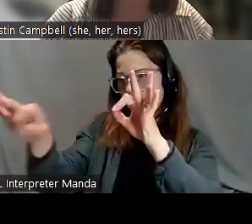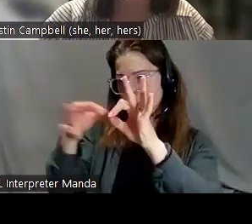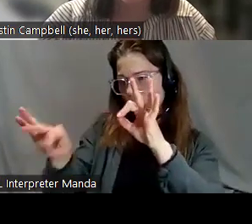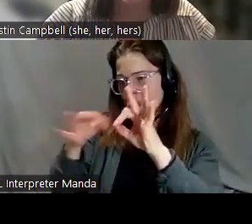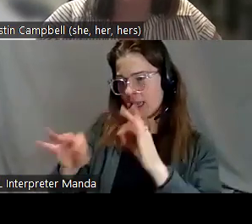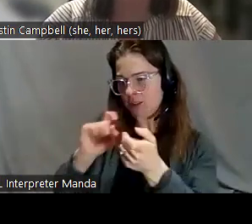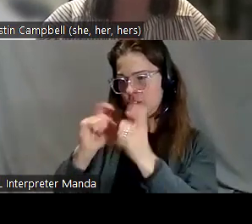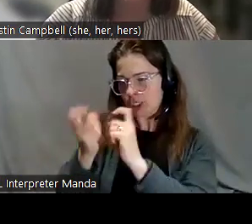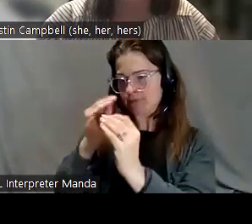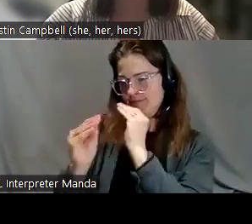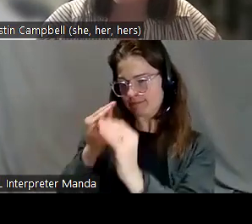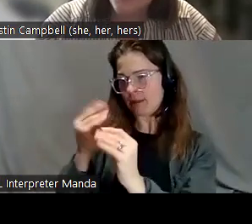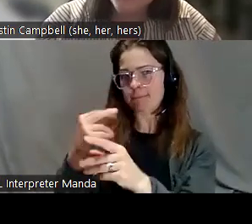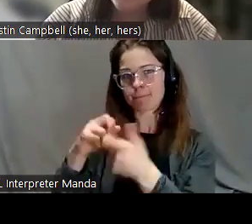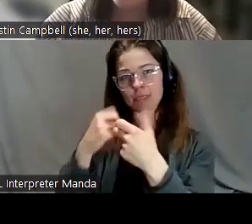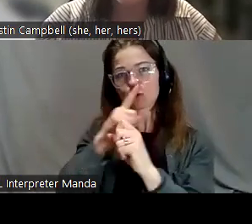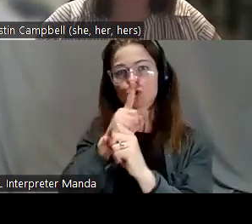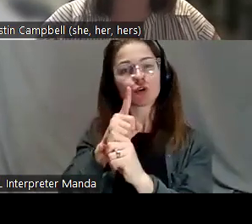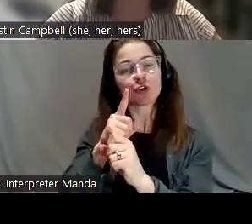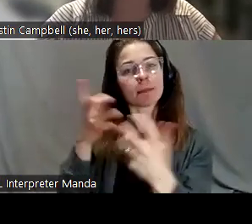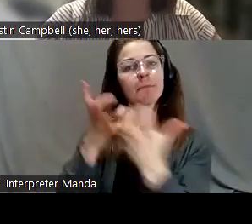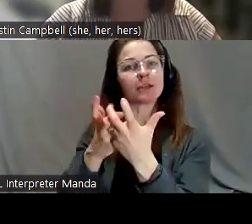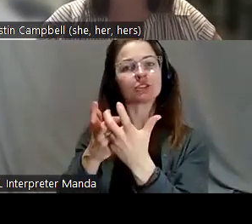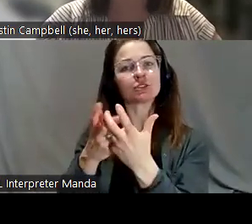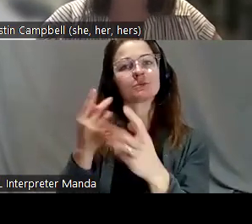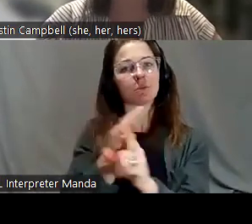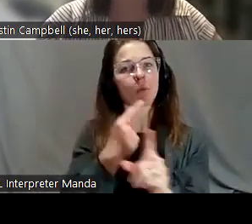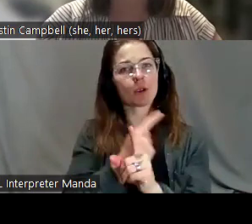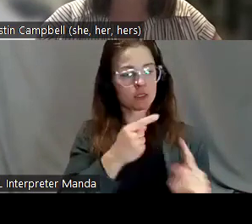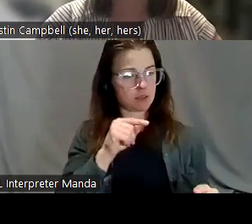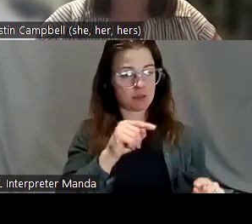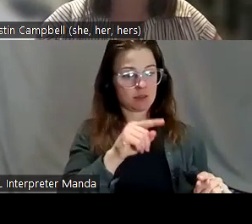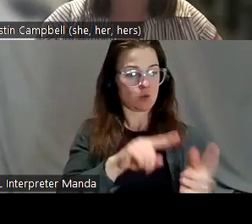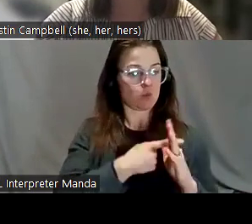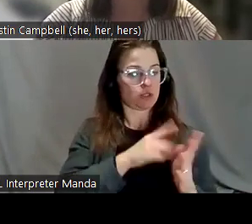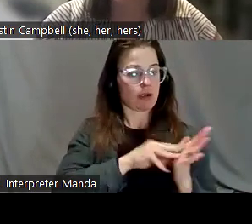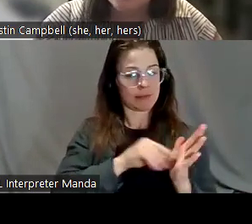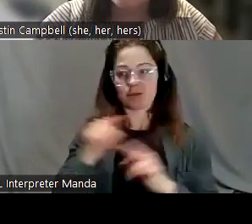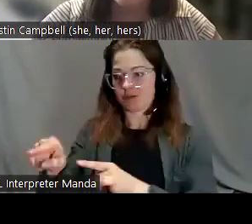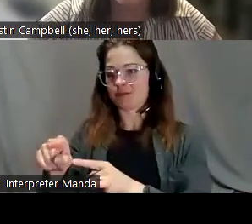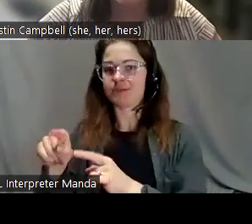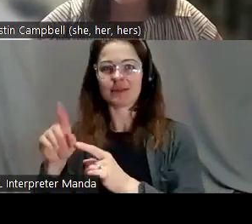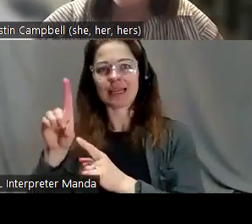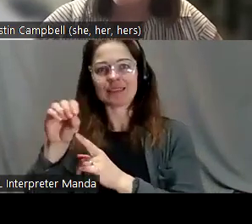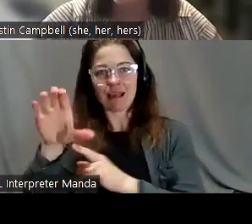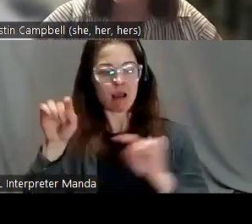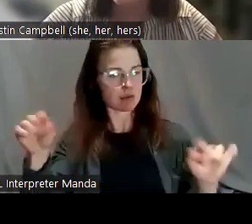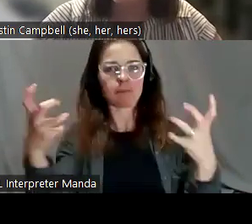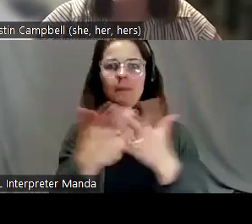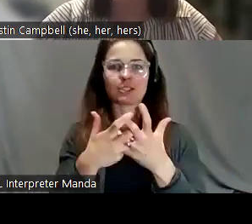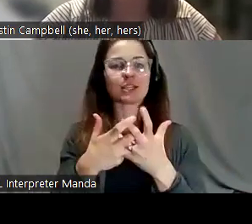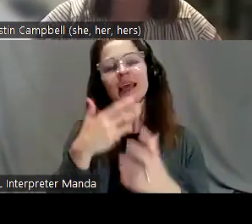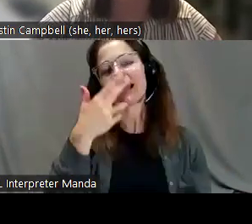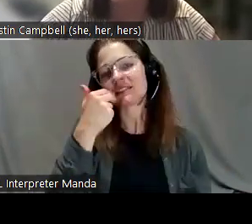appropriately. In the past, TowerGuard, as early as the early 2000s, it's funny,